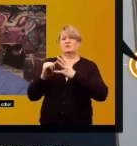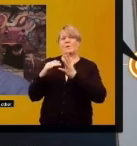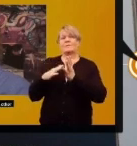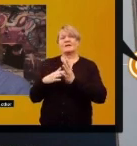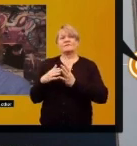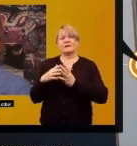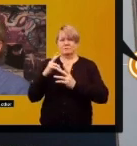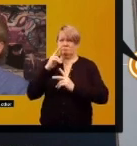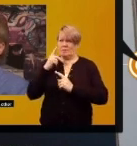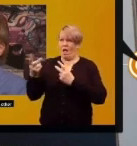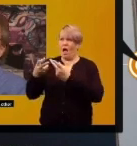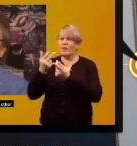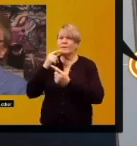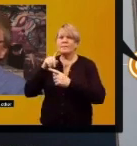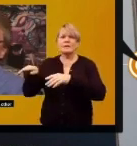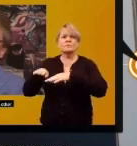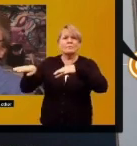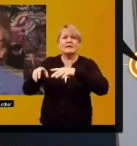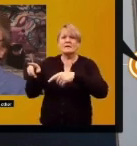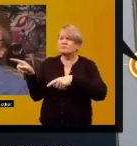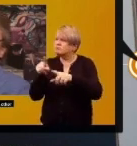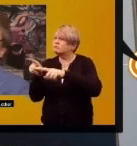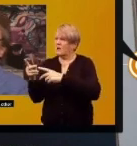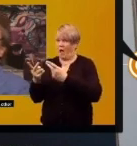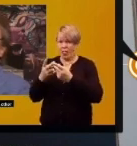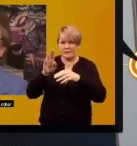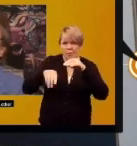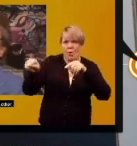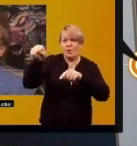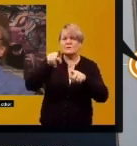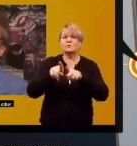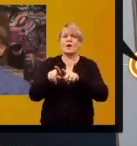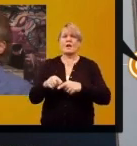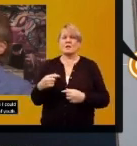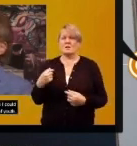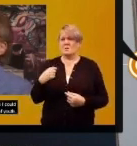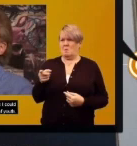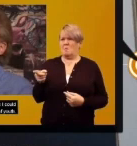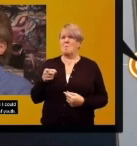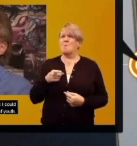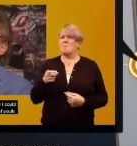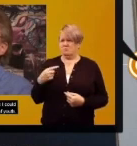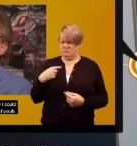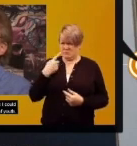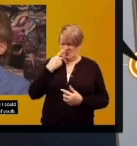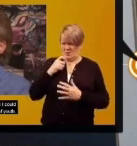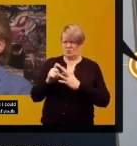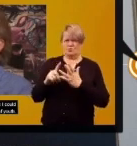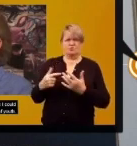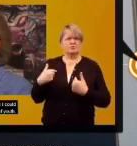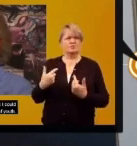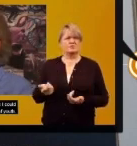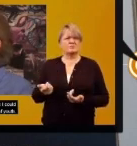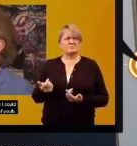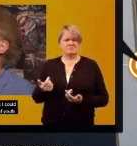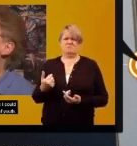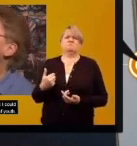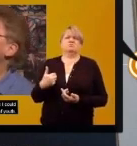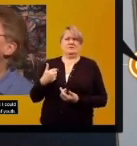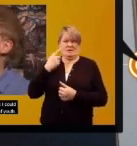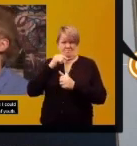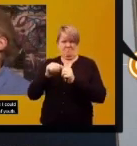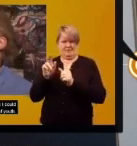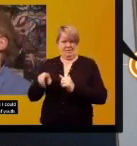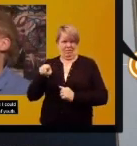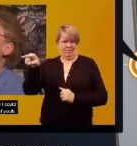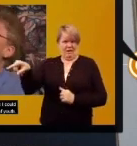swimming, and I went to Stoke Mandeville and I saw these other people swimming and doing other sports, and I thought, I think I could do that, and I think I could